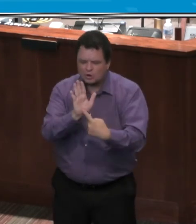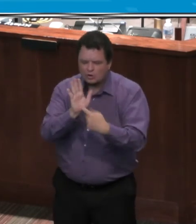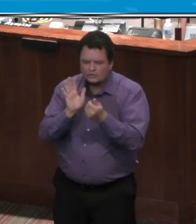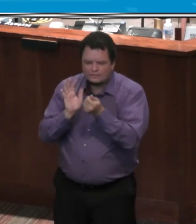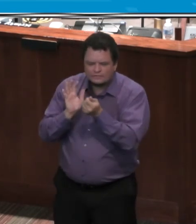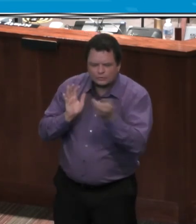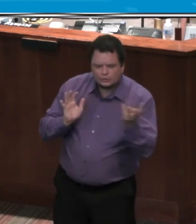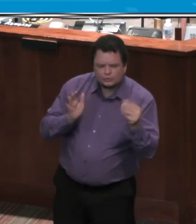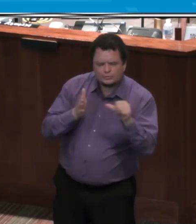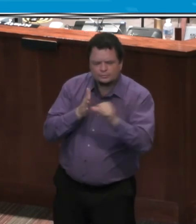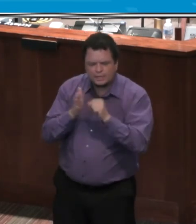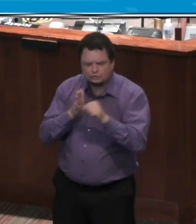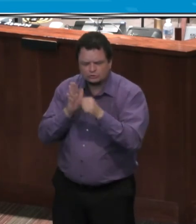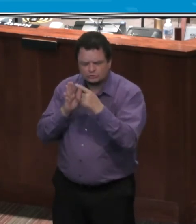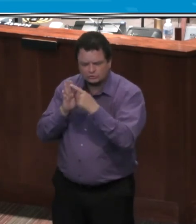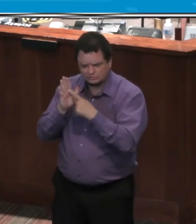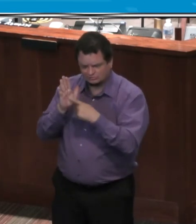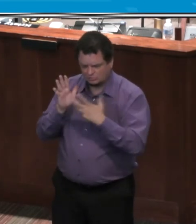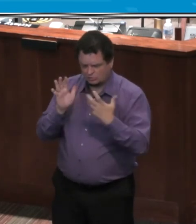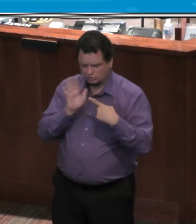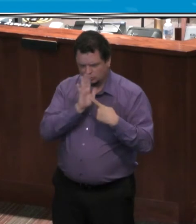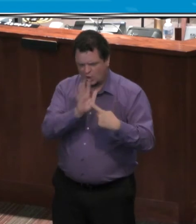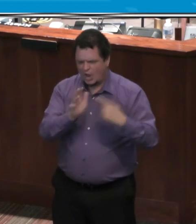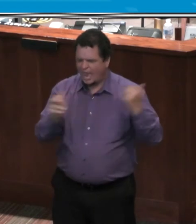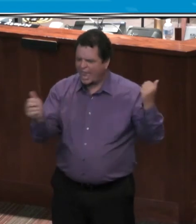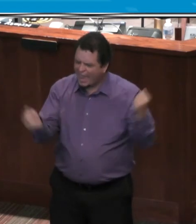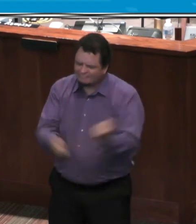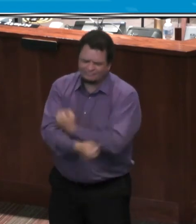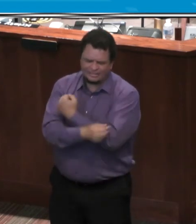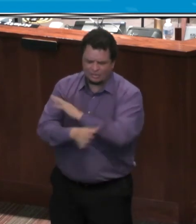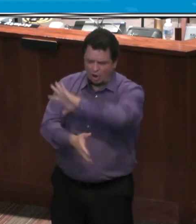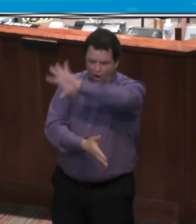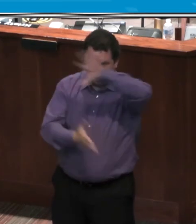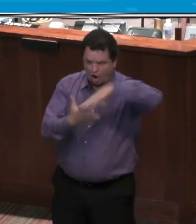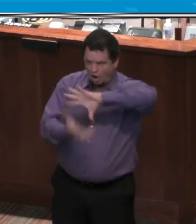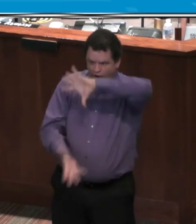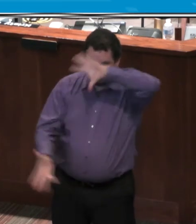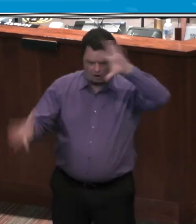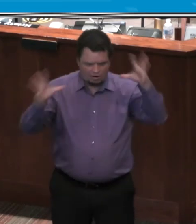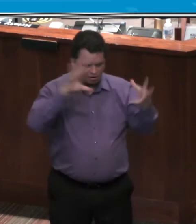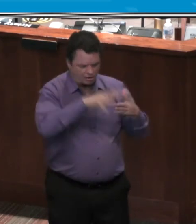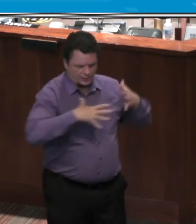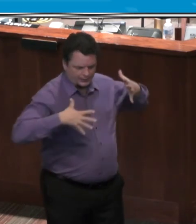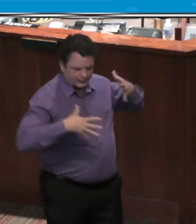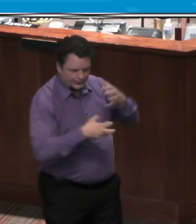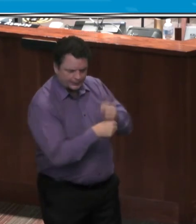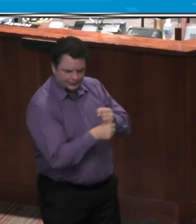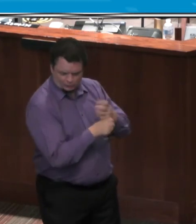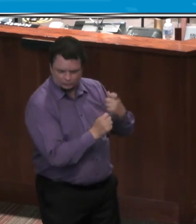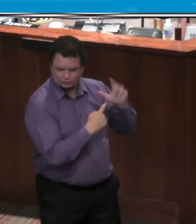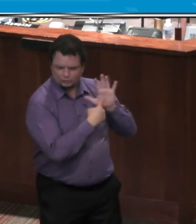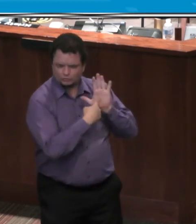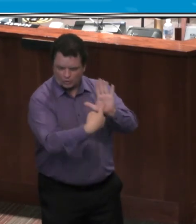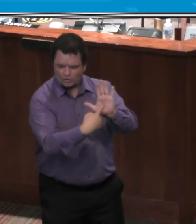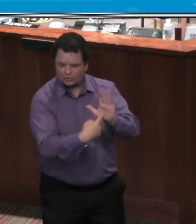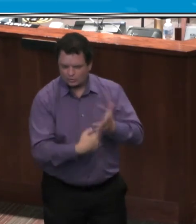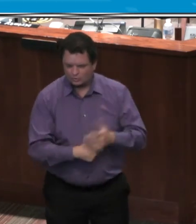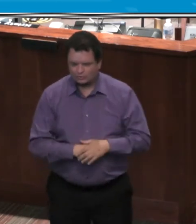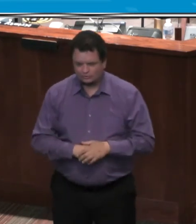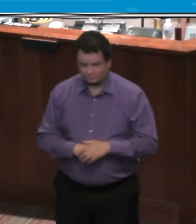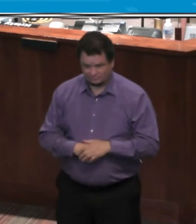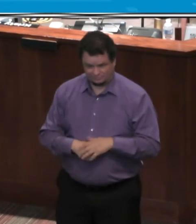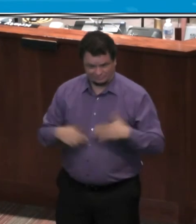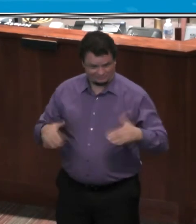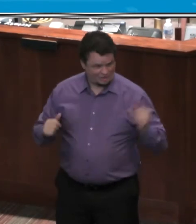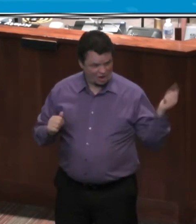and explains to you the significance of the metrics that the state is tracking. Stephen, this is fantastic. I'm sorry. Stephen. Go